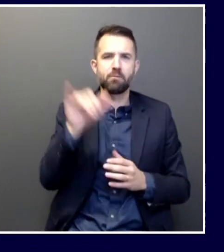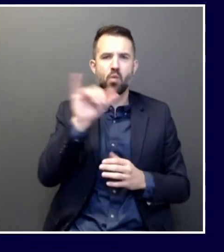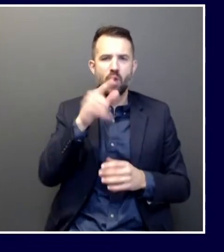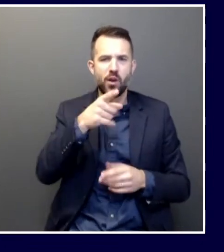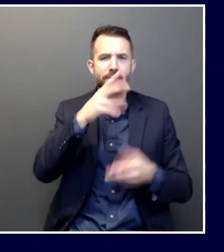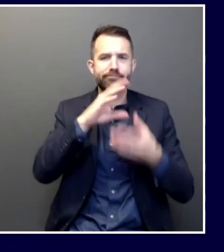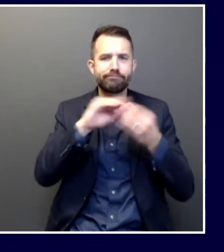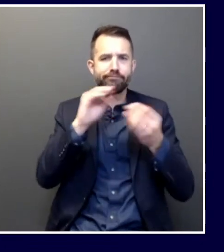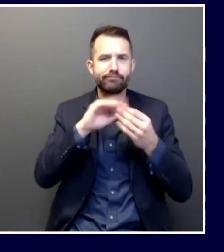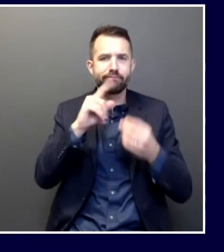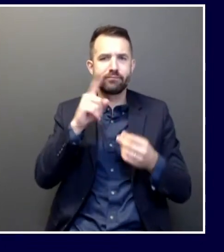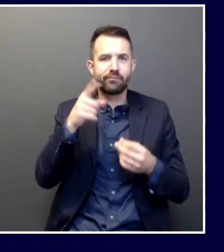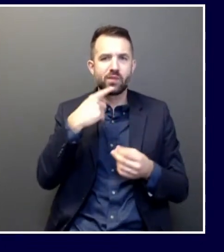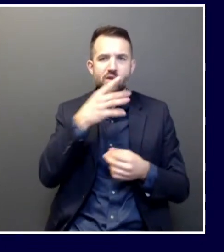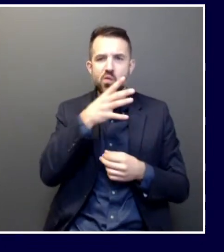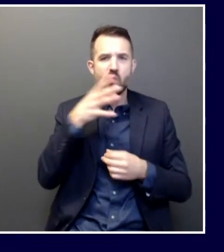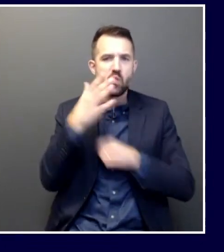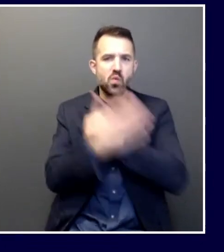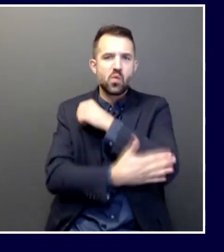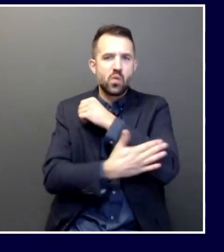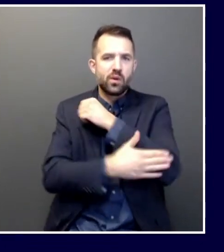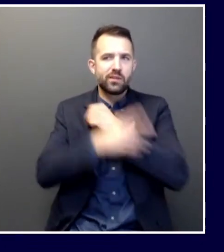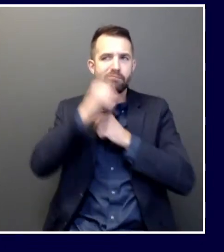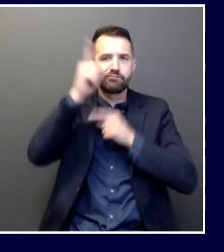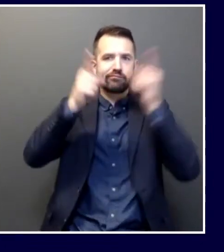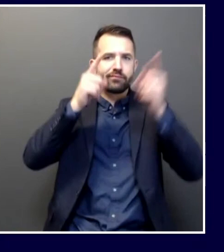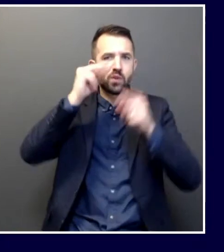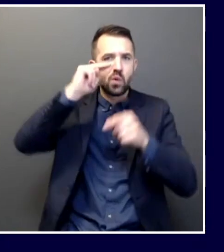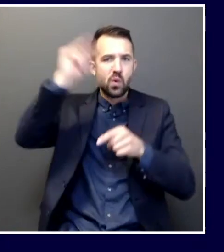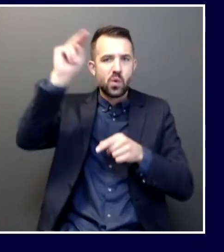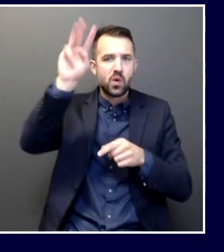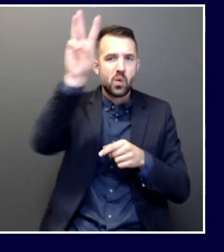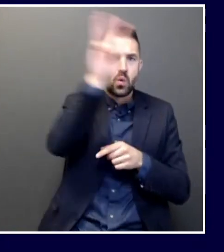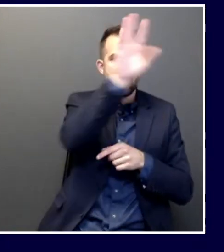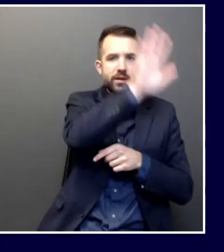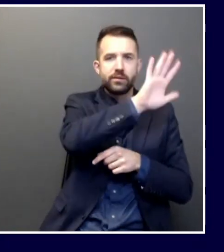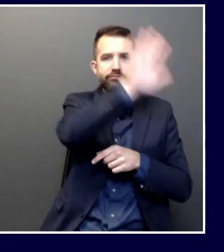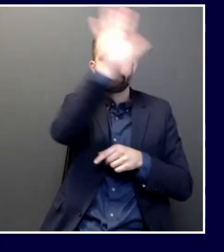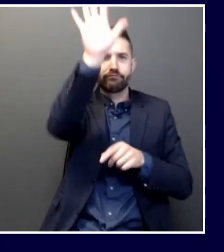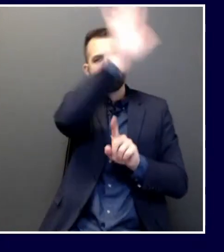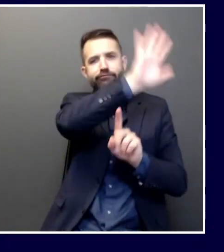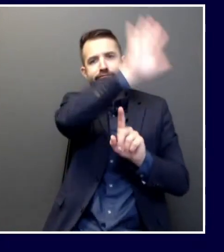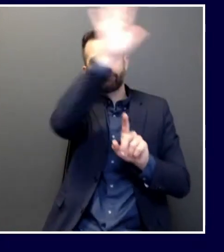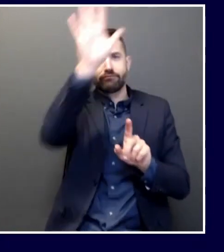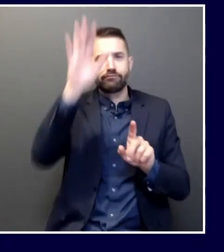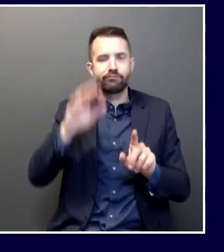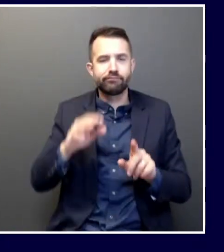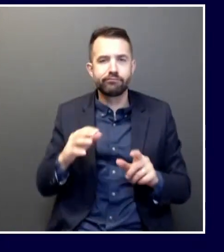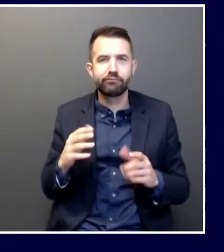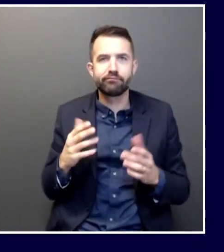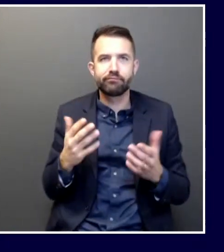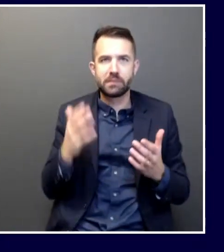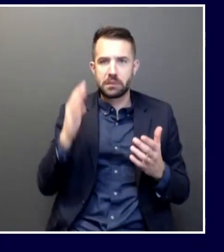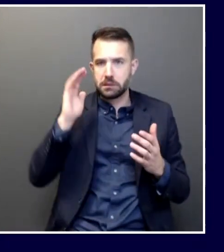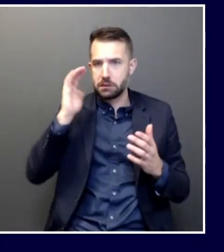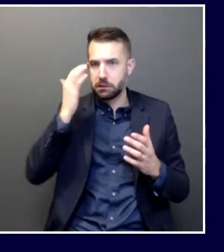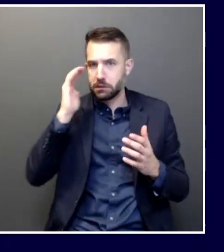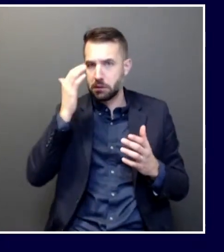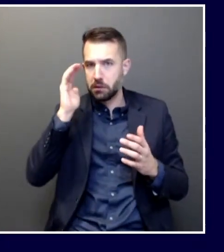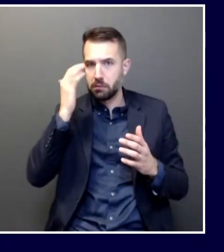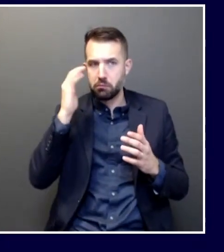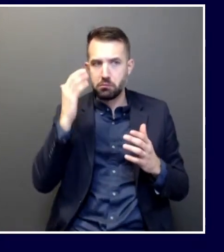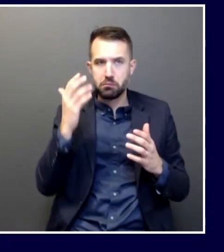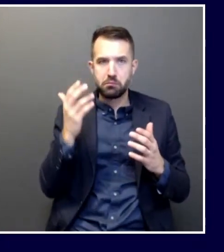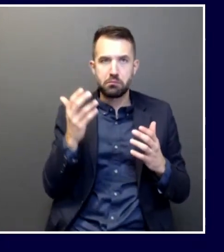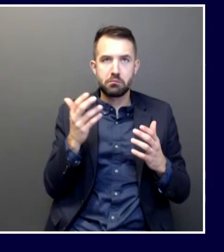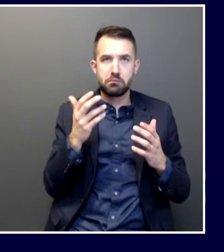behind some of the more urbanized parts of Maine, there seems to be a bit of an increase there